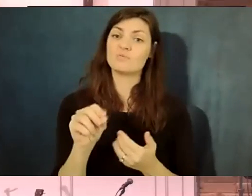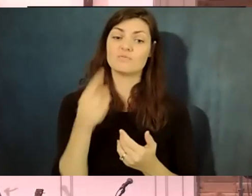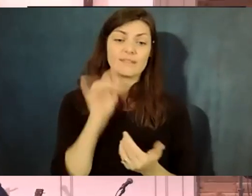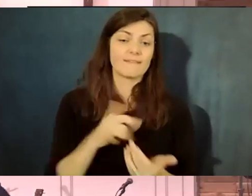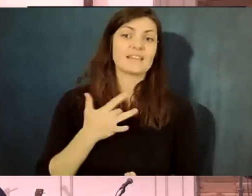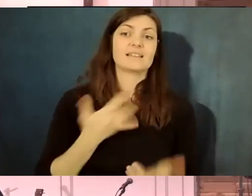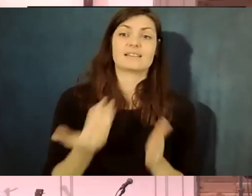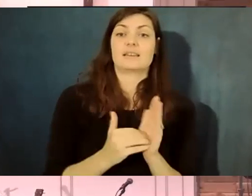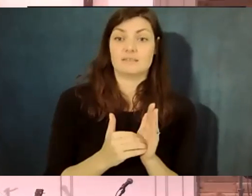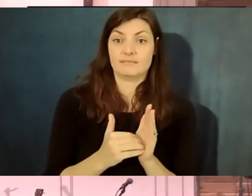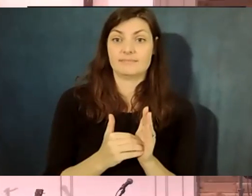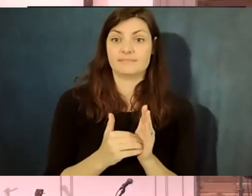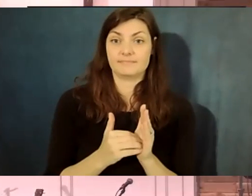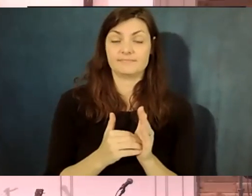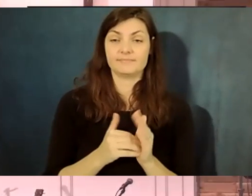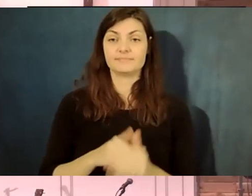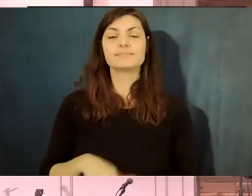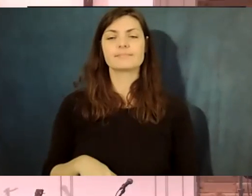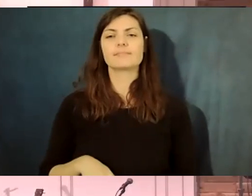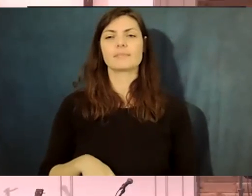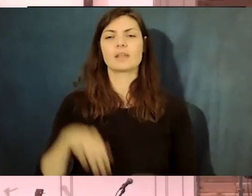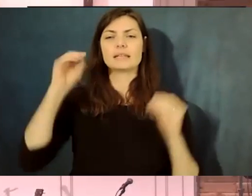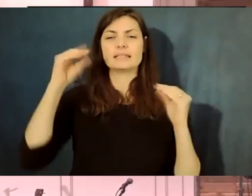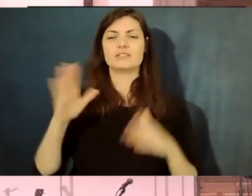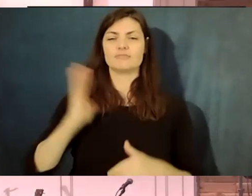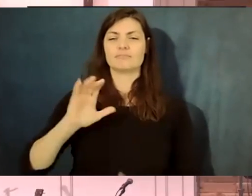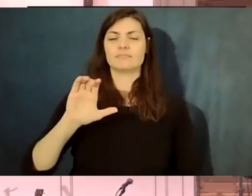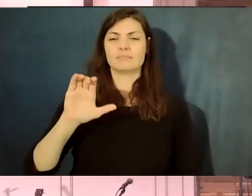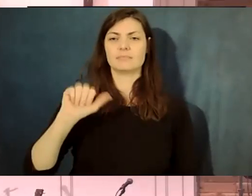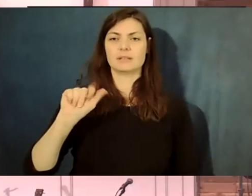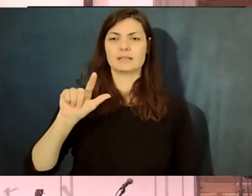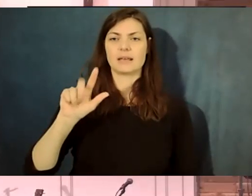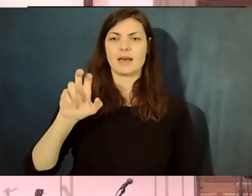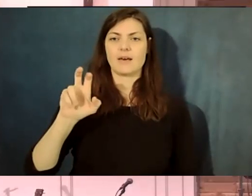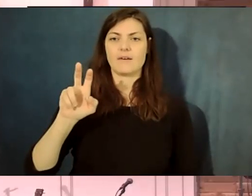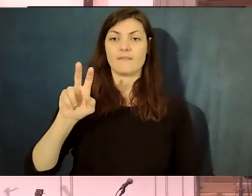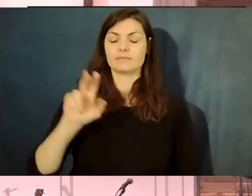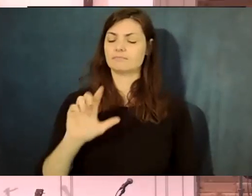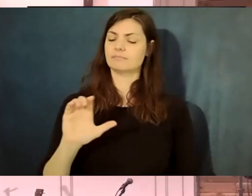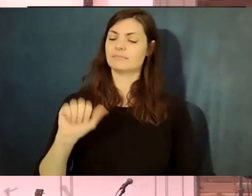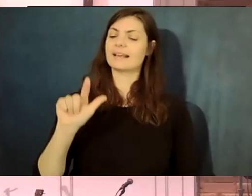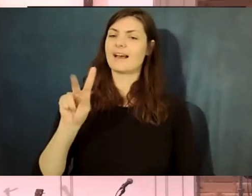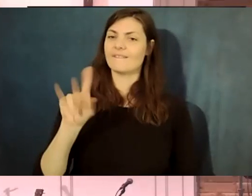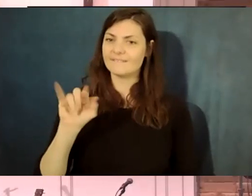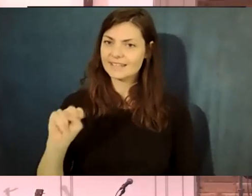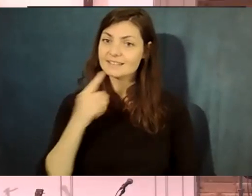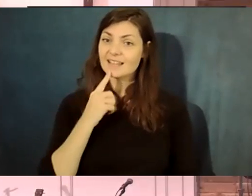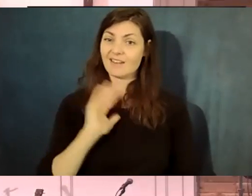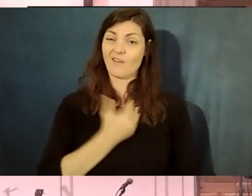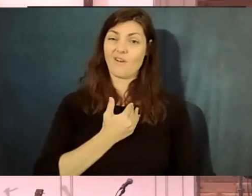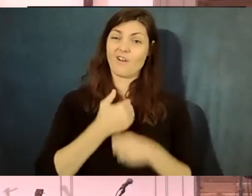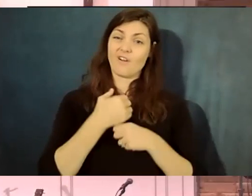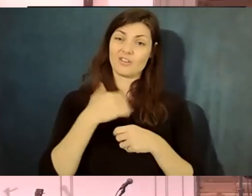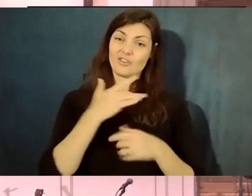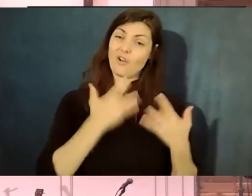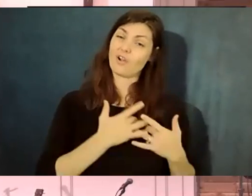feeling. Calvin said this. He said, our hearts are idol factories. Our hearts will come up with something